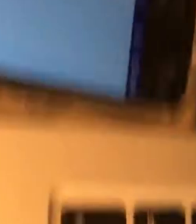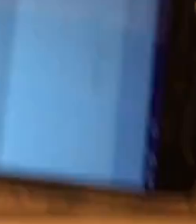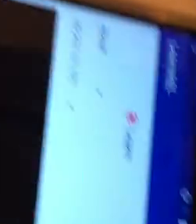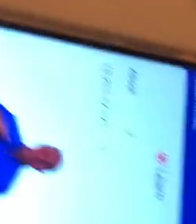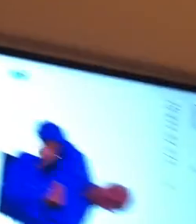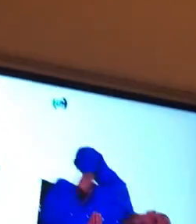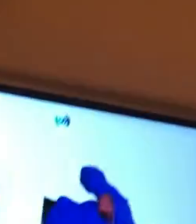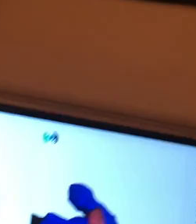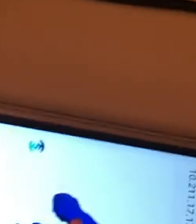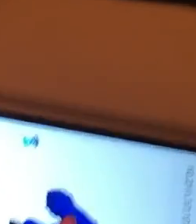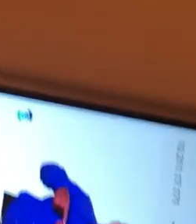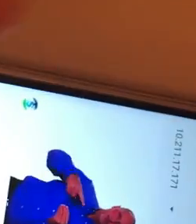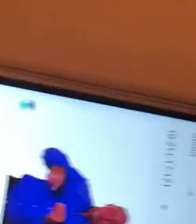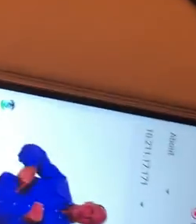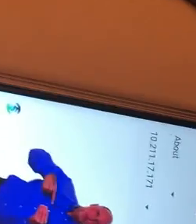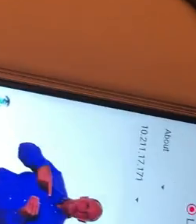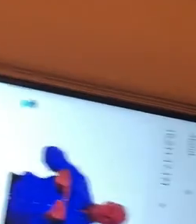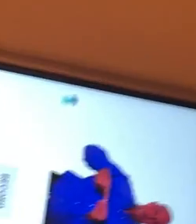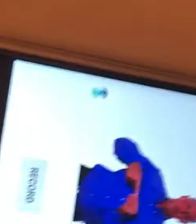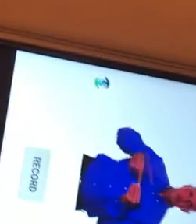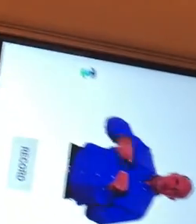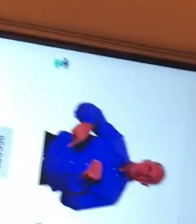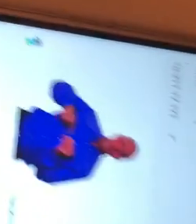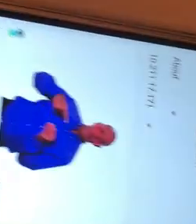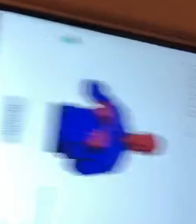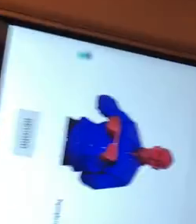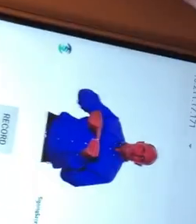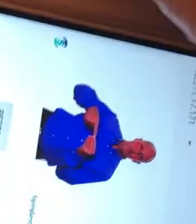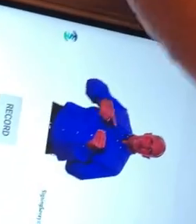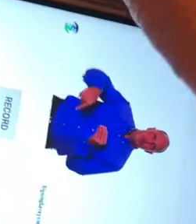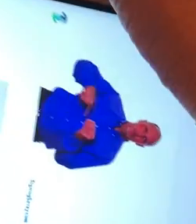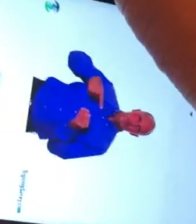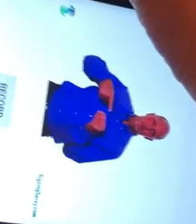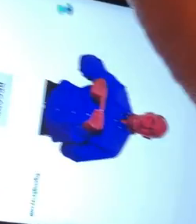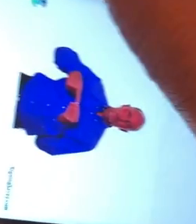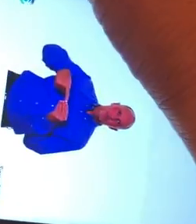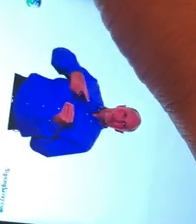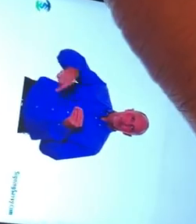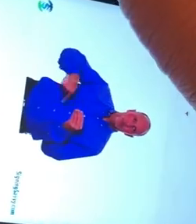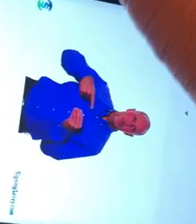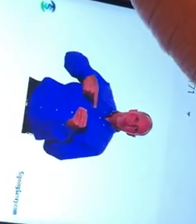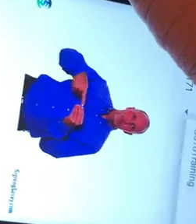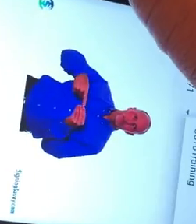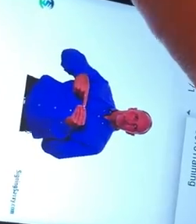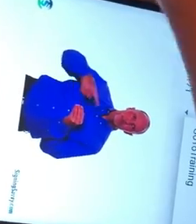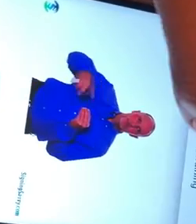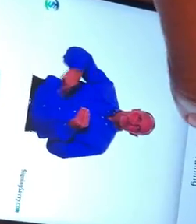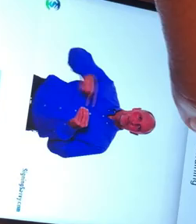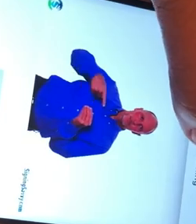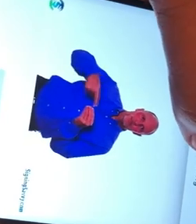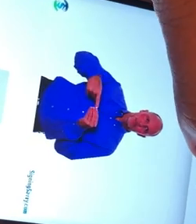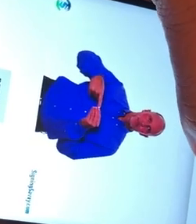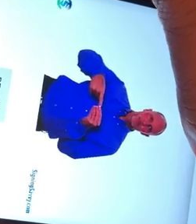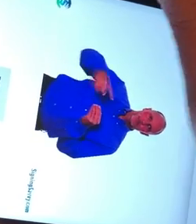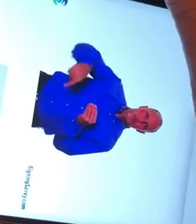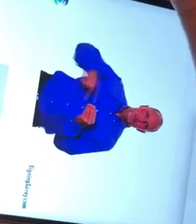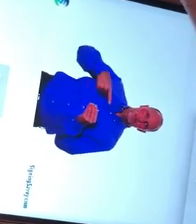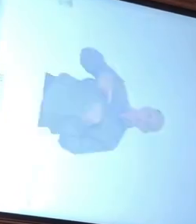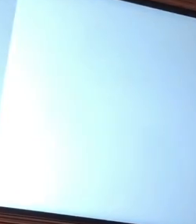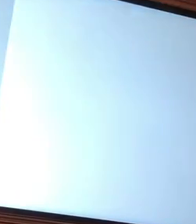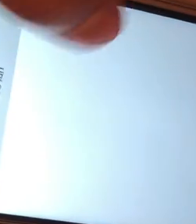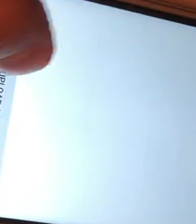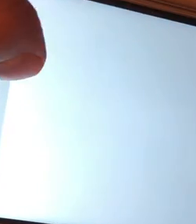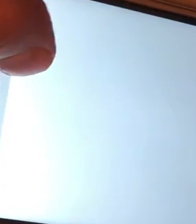I have launched activity here, and I already log in because I have already logged in on this device. So again, let's go